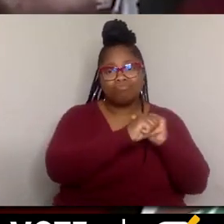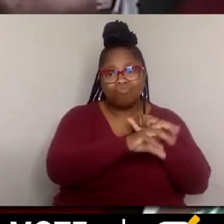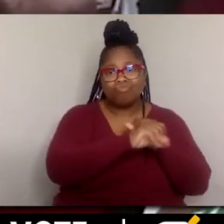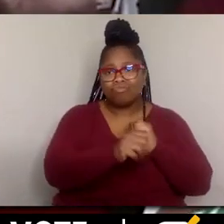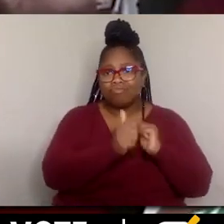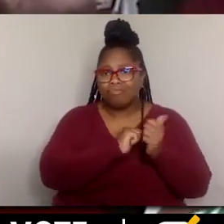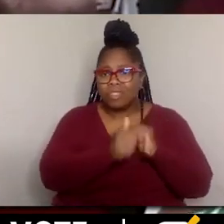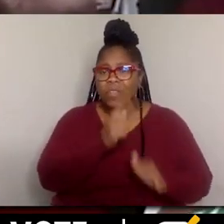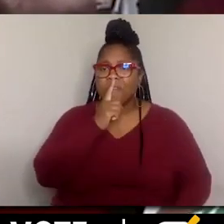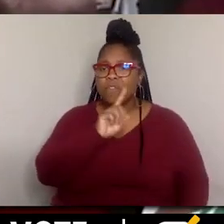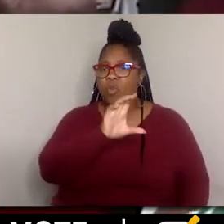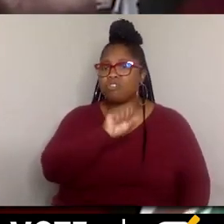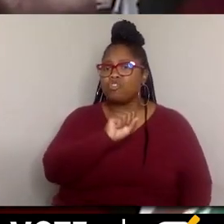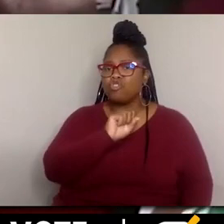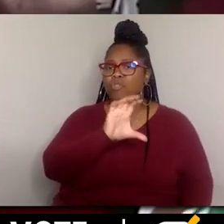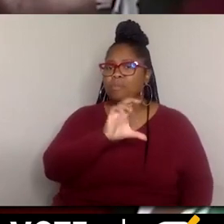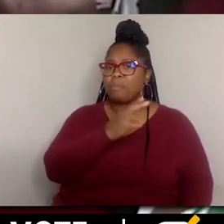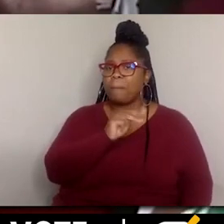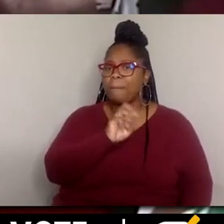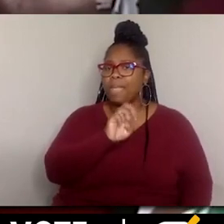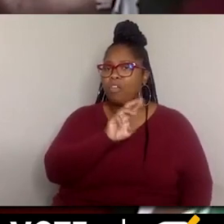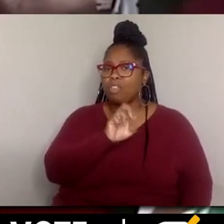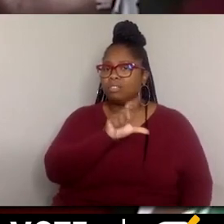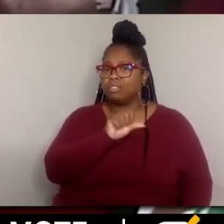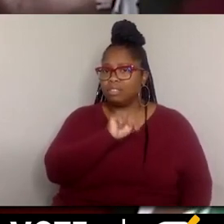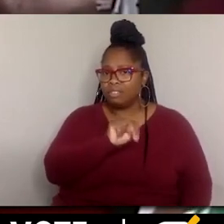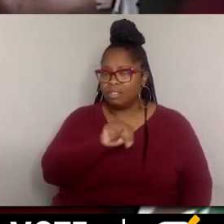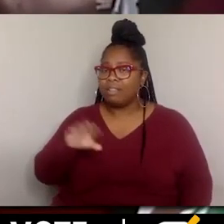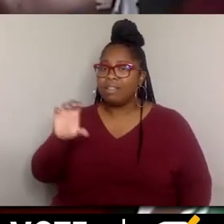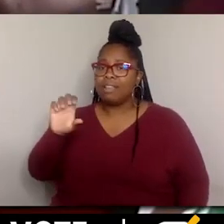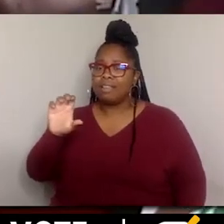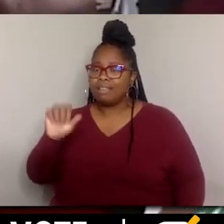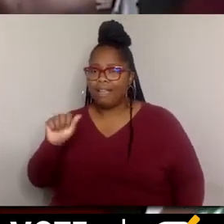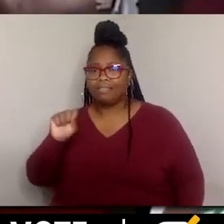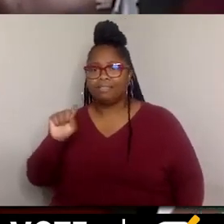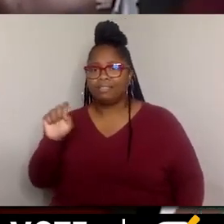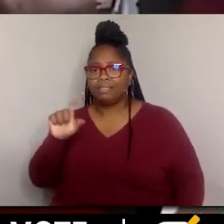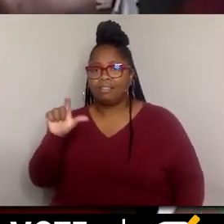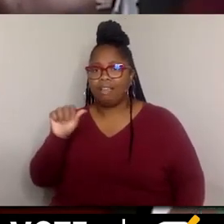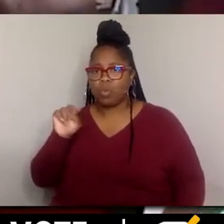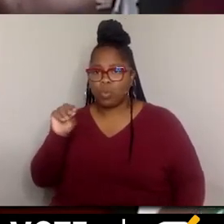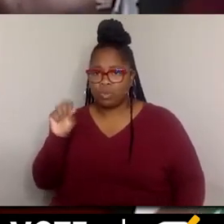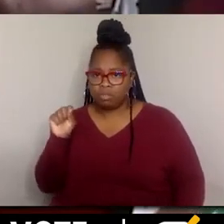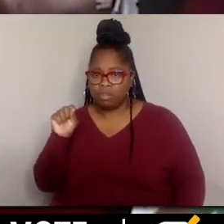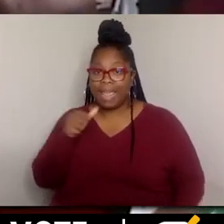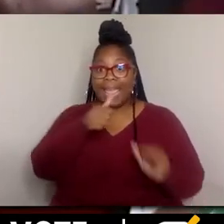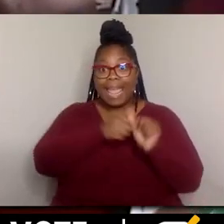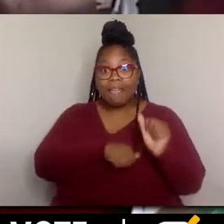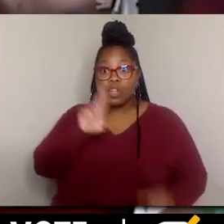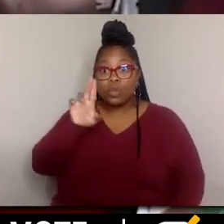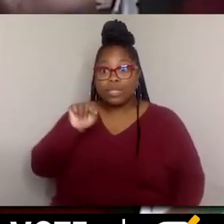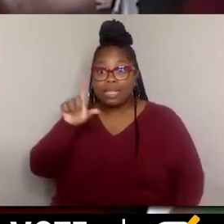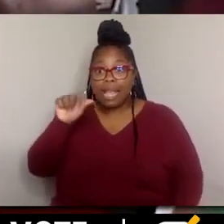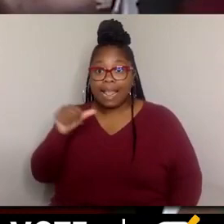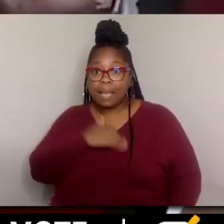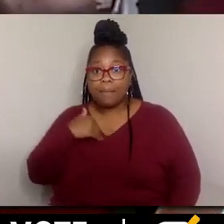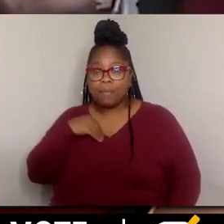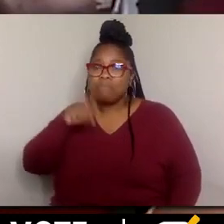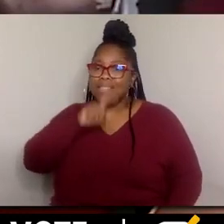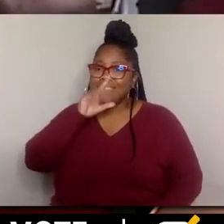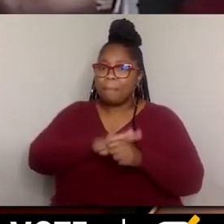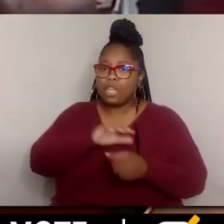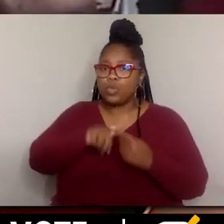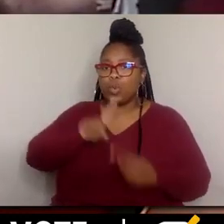Patricia Castellanos. Every UTLA member needs to commit to a 1-2-3